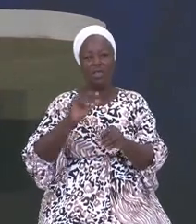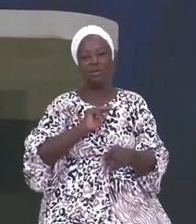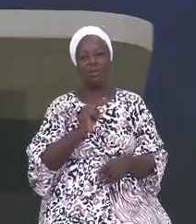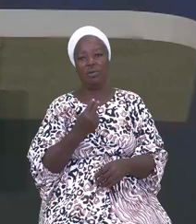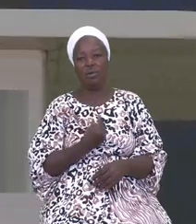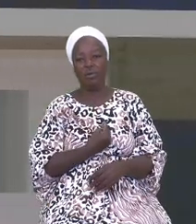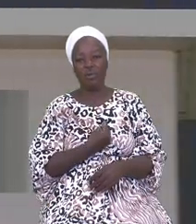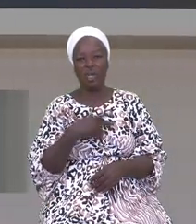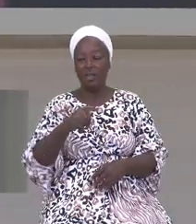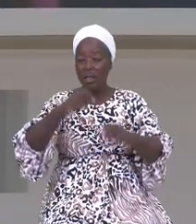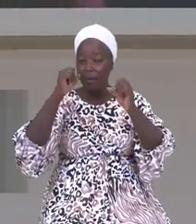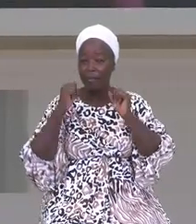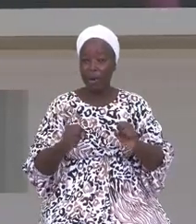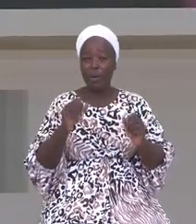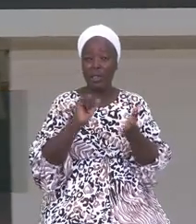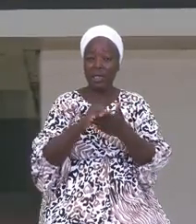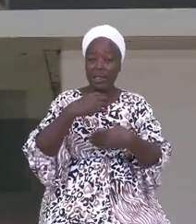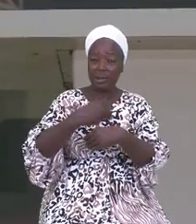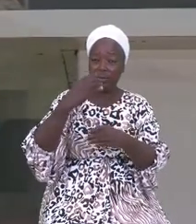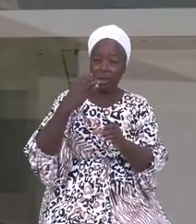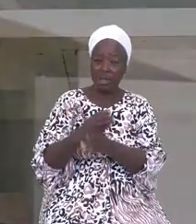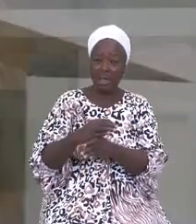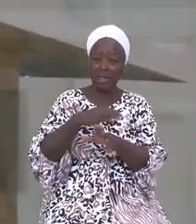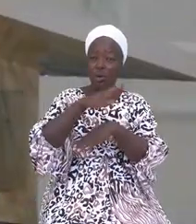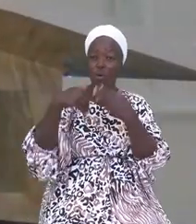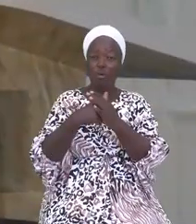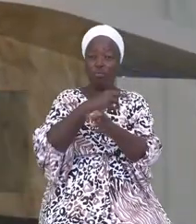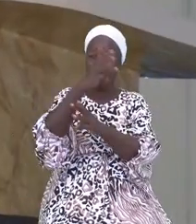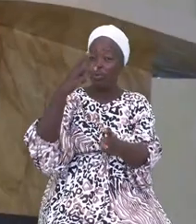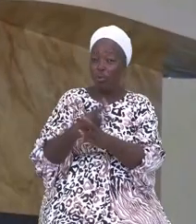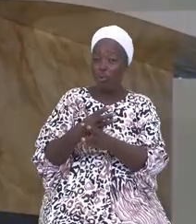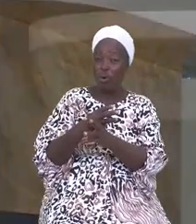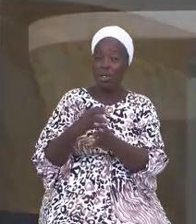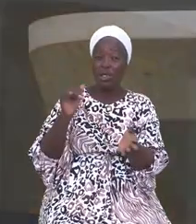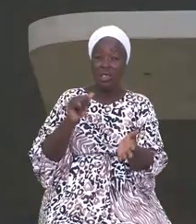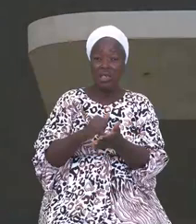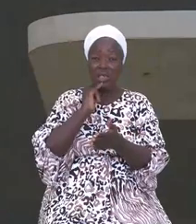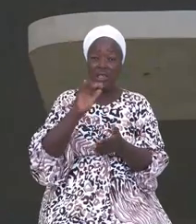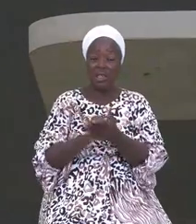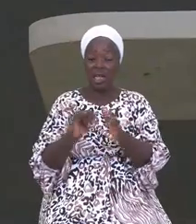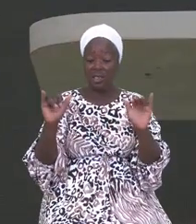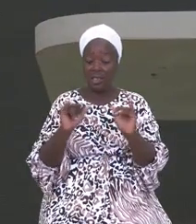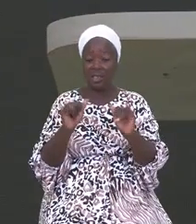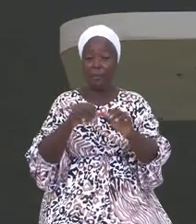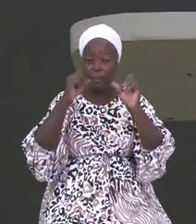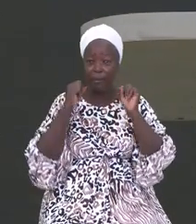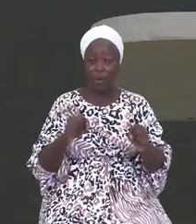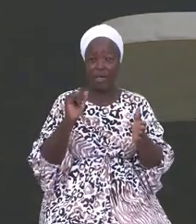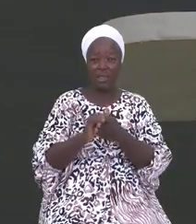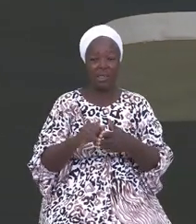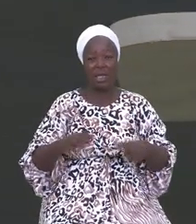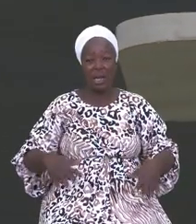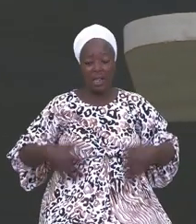us. The power that created the whole world is that same power that dwells in